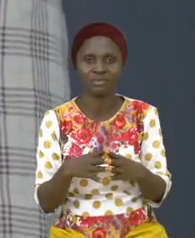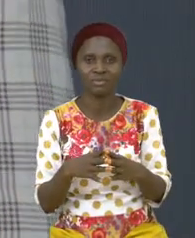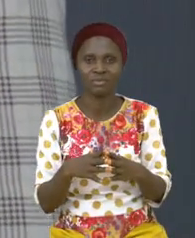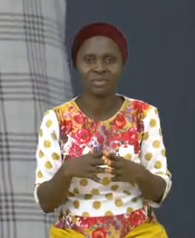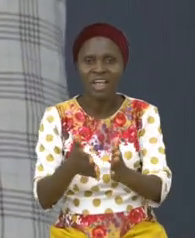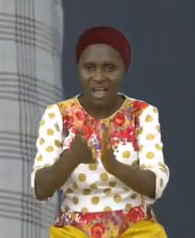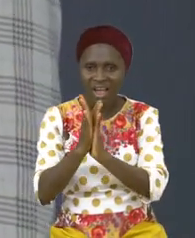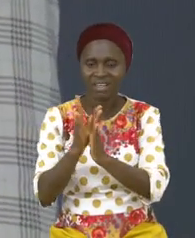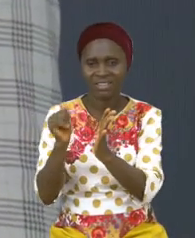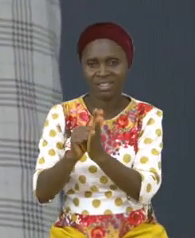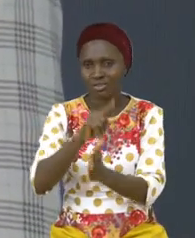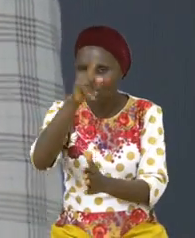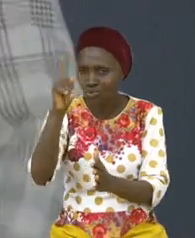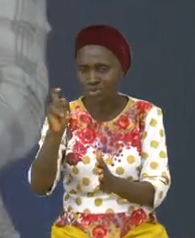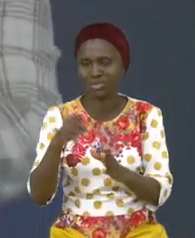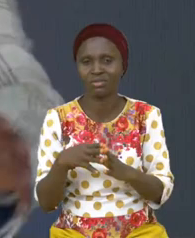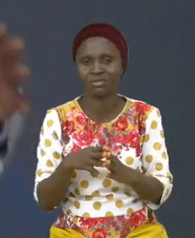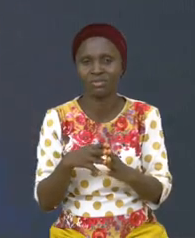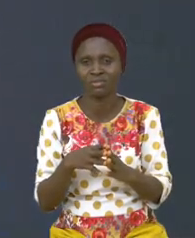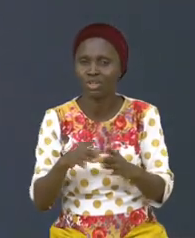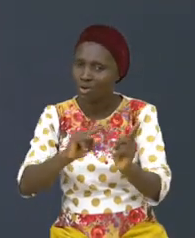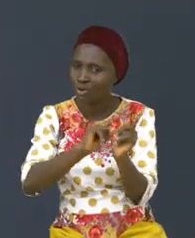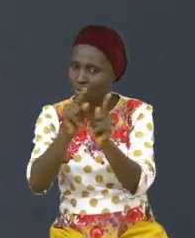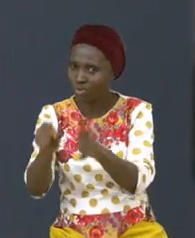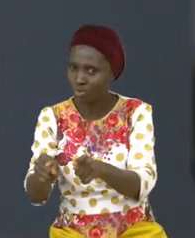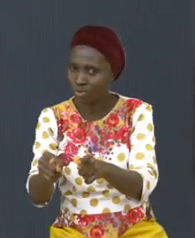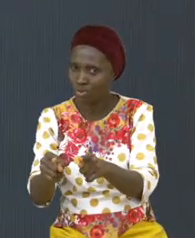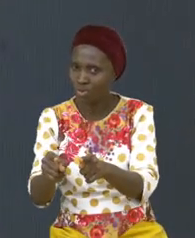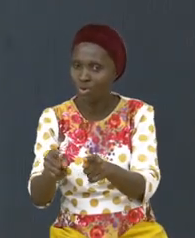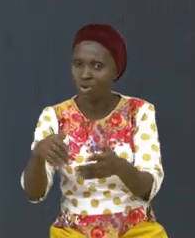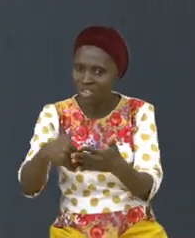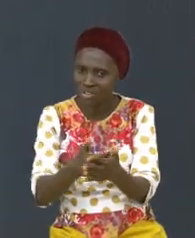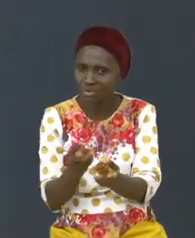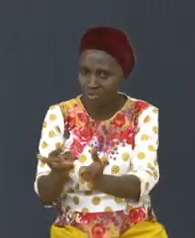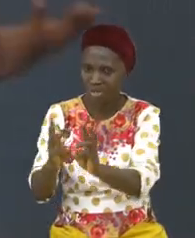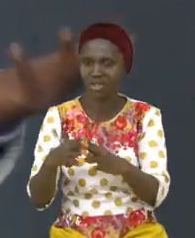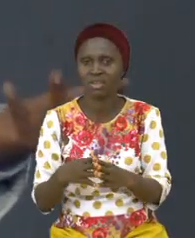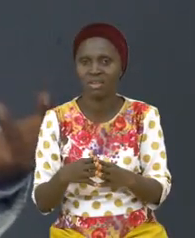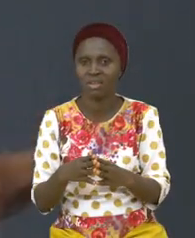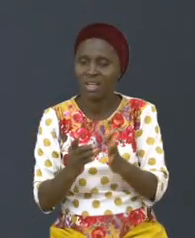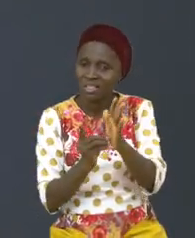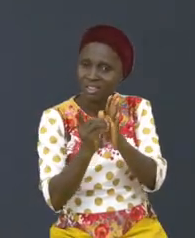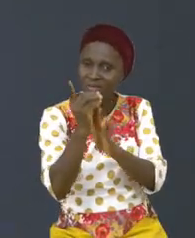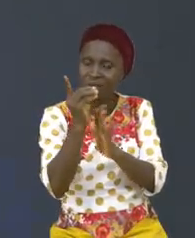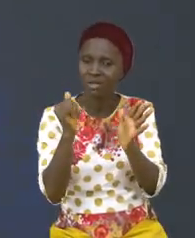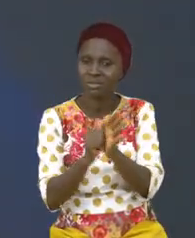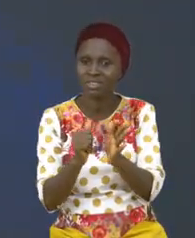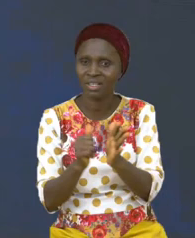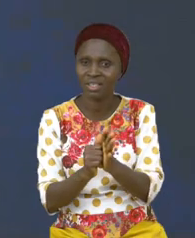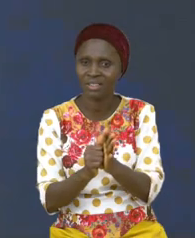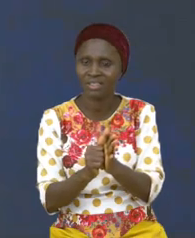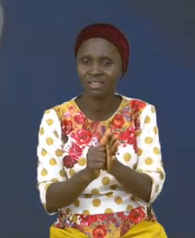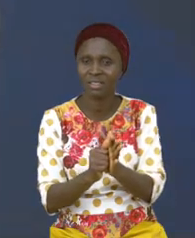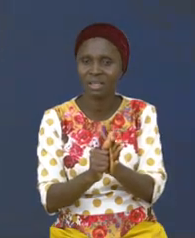Ask that question. Go that new way. Develop that